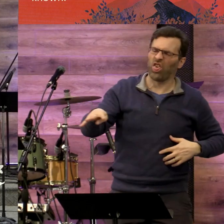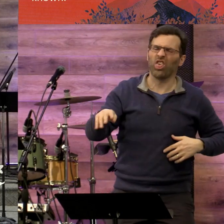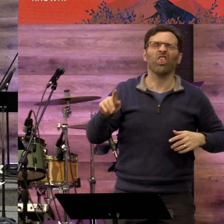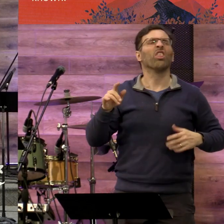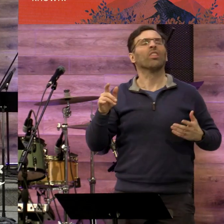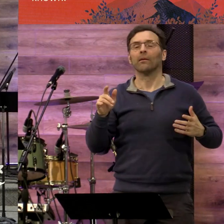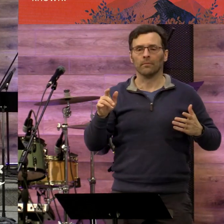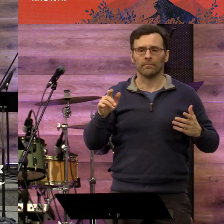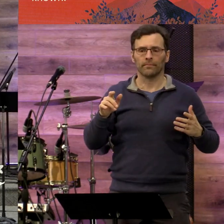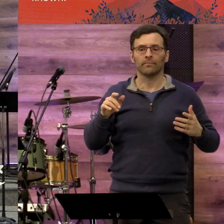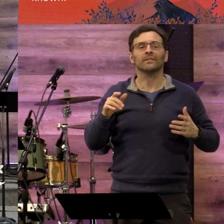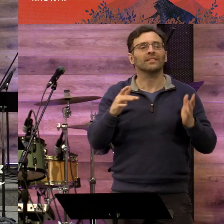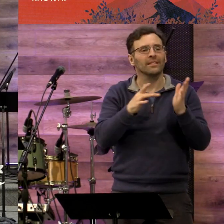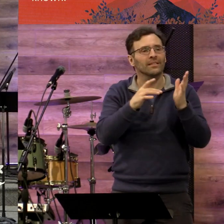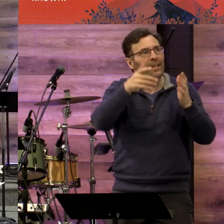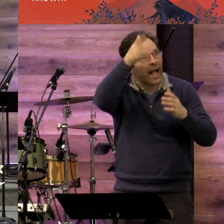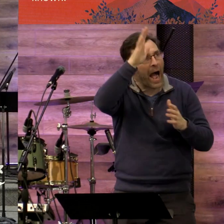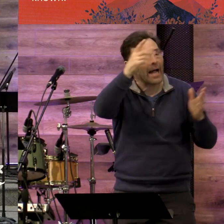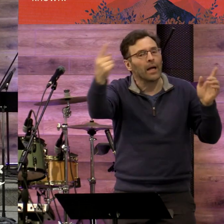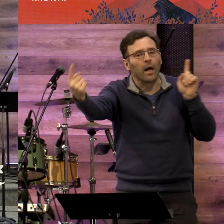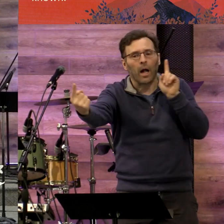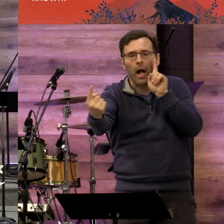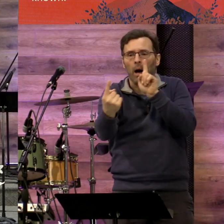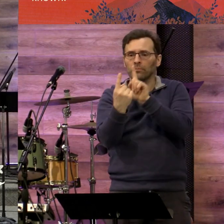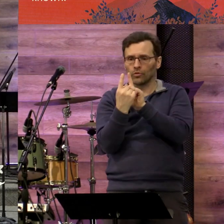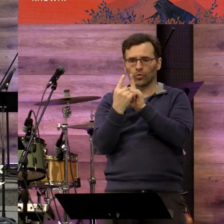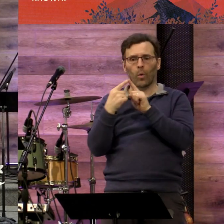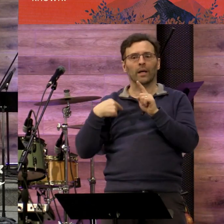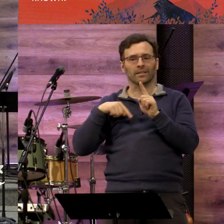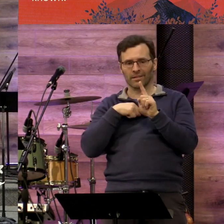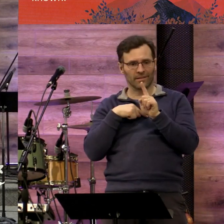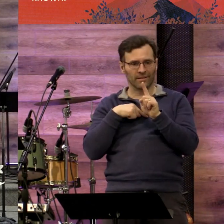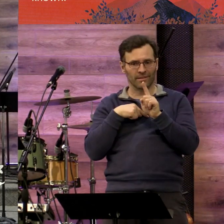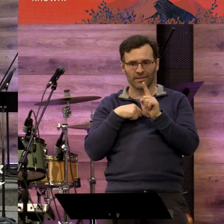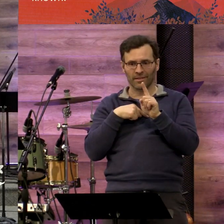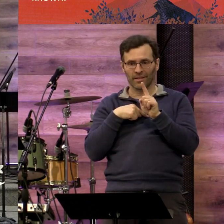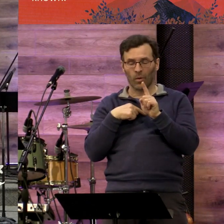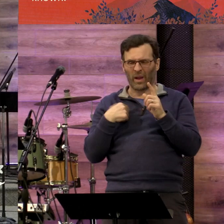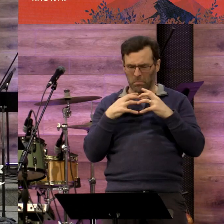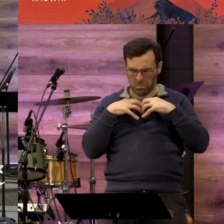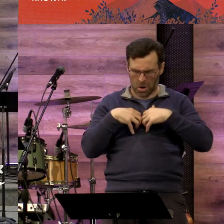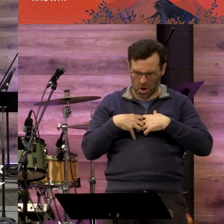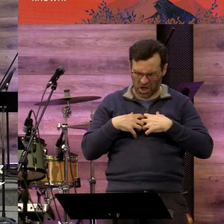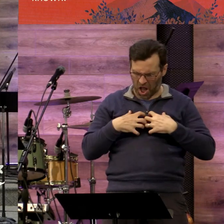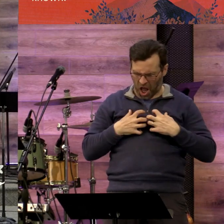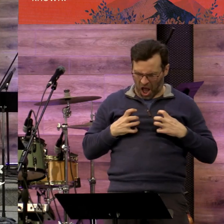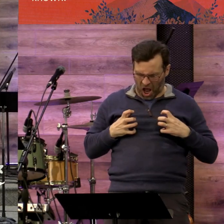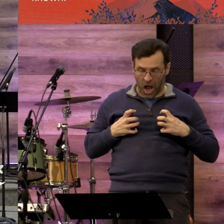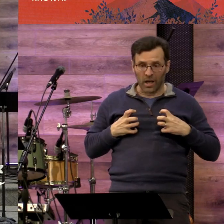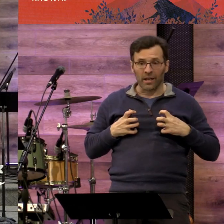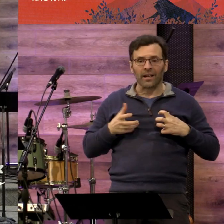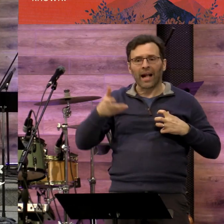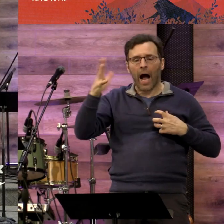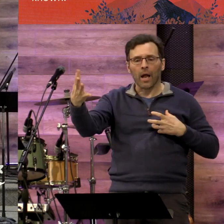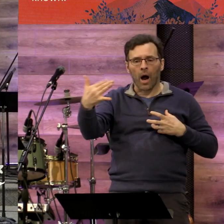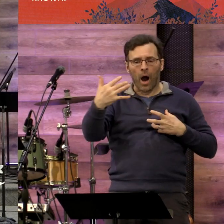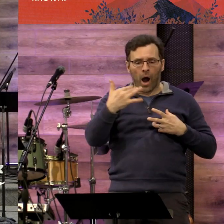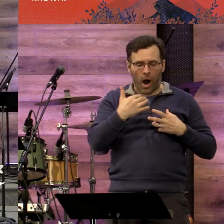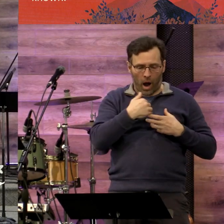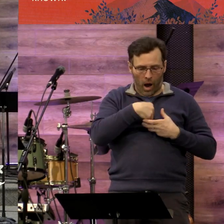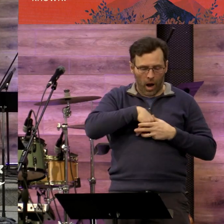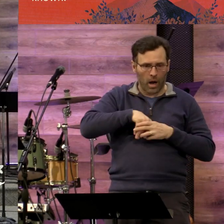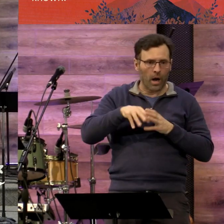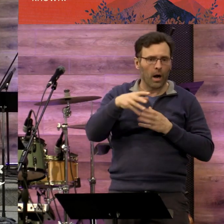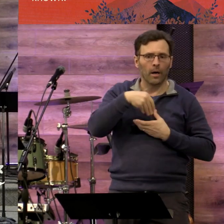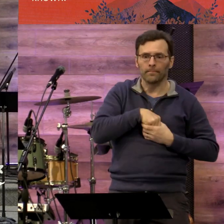draws near to us. He comes to us. He enters our brokenness. And the way that he overcomes